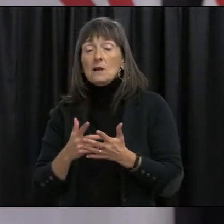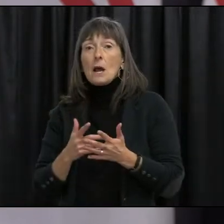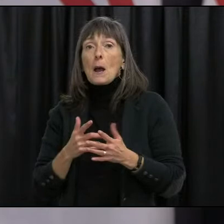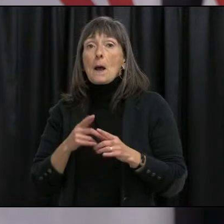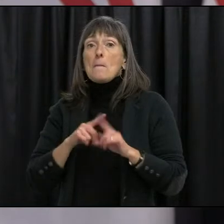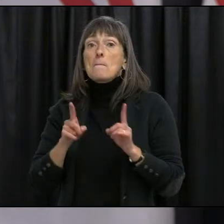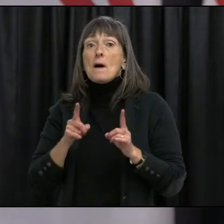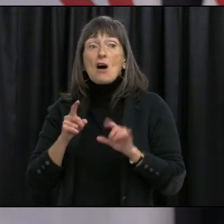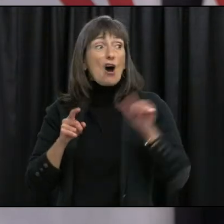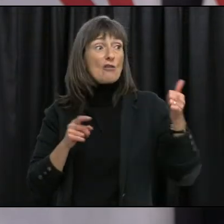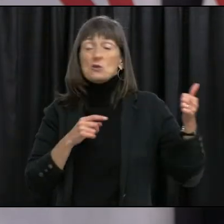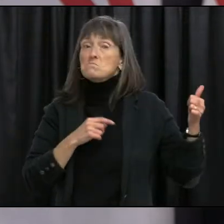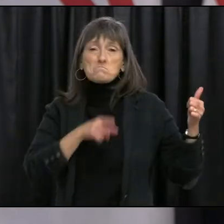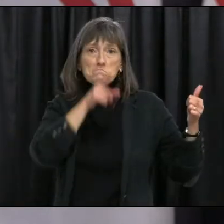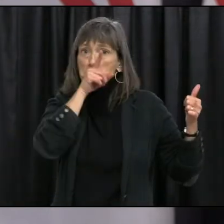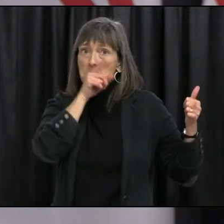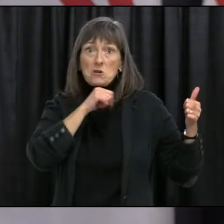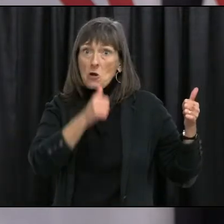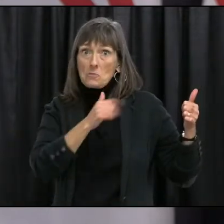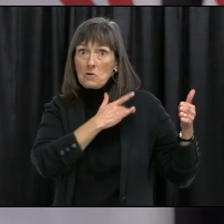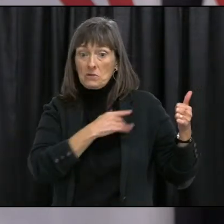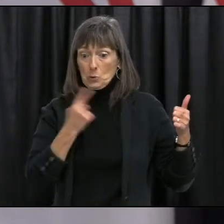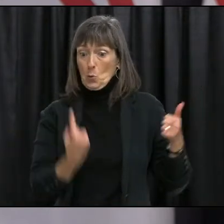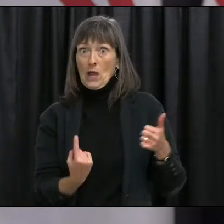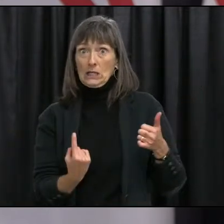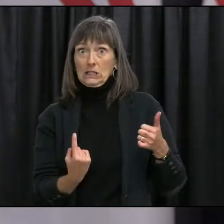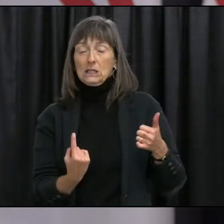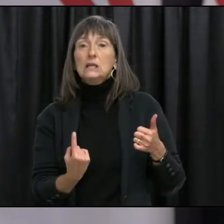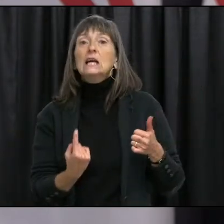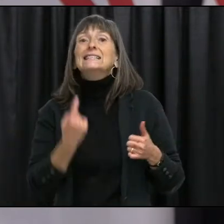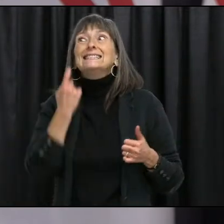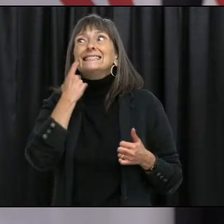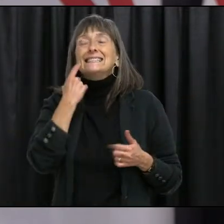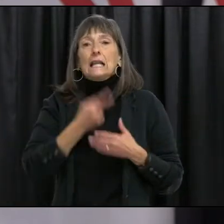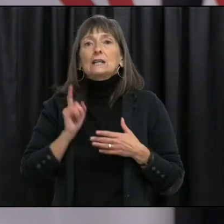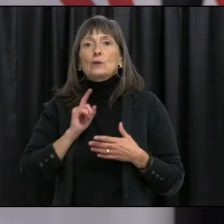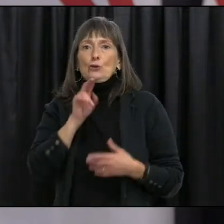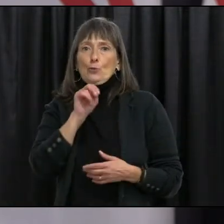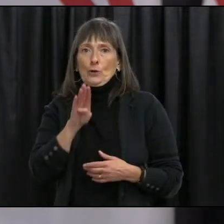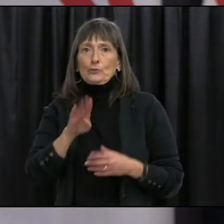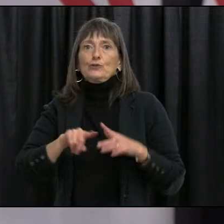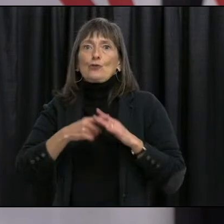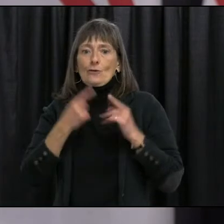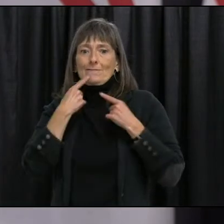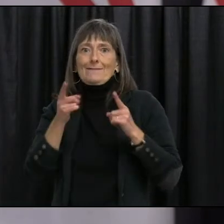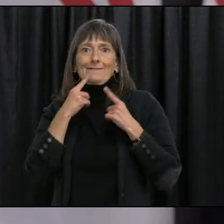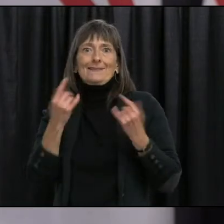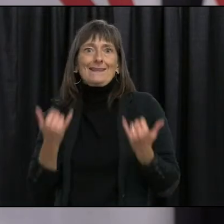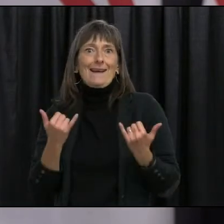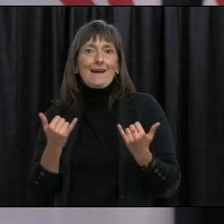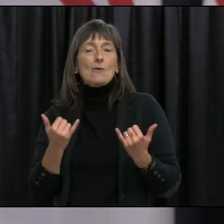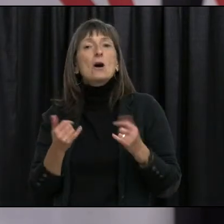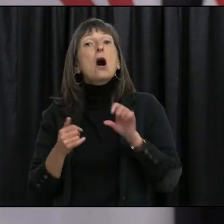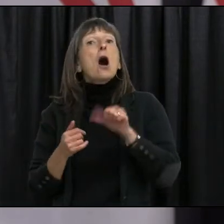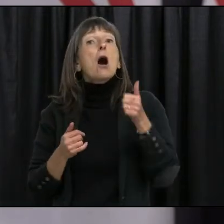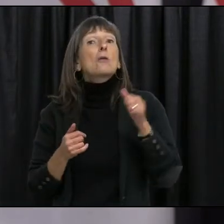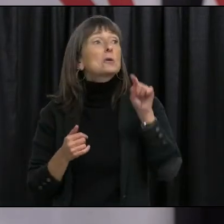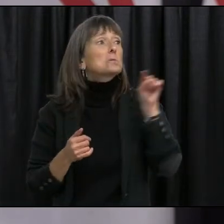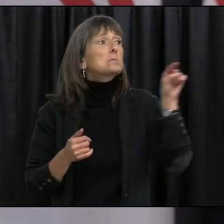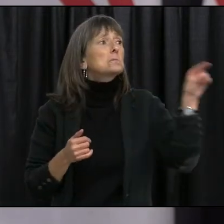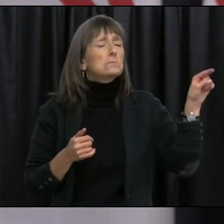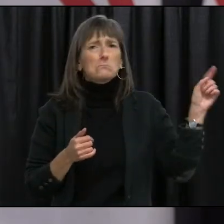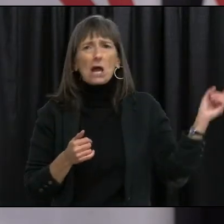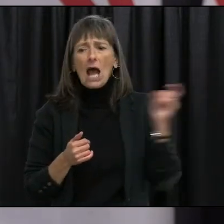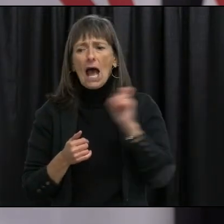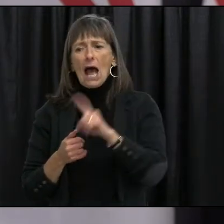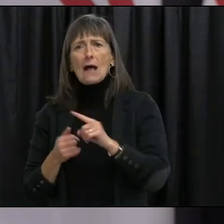one. I noticed New Brunswick has started doing it. Other jurisdictions, by and large, have directed inquiries to the Public